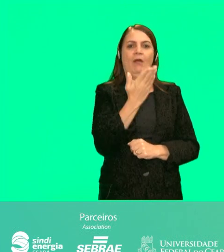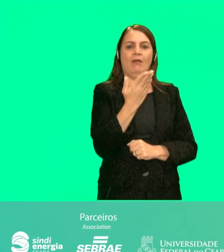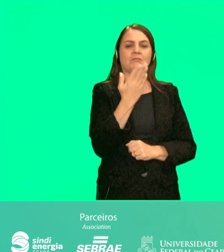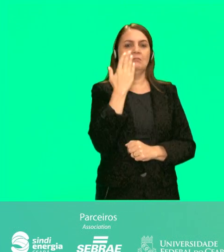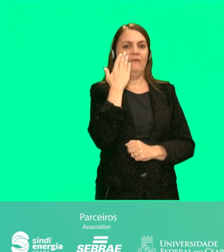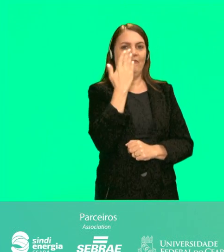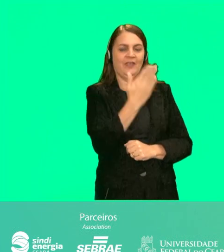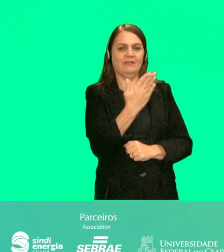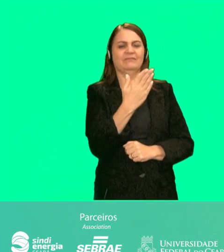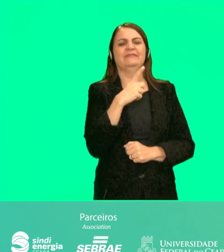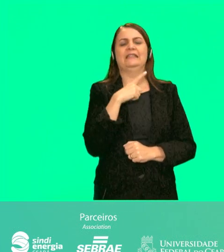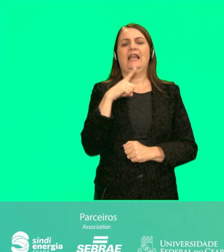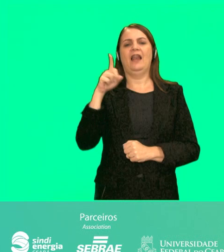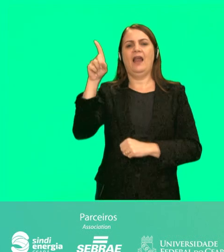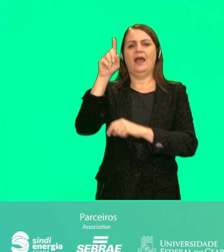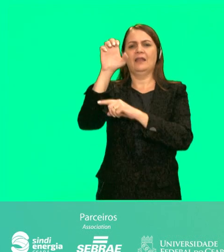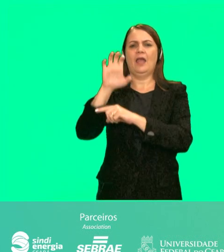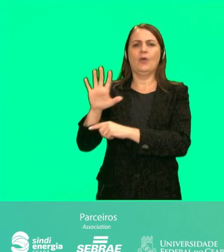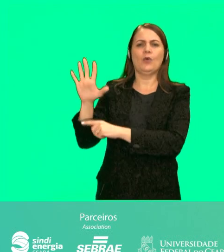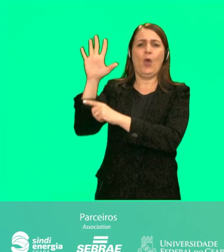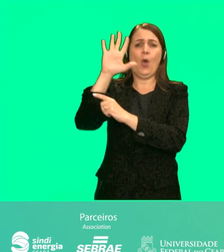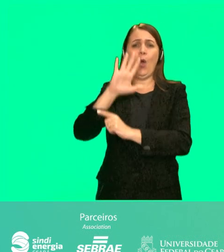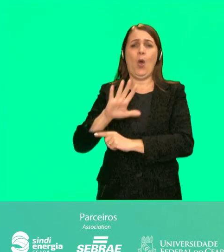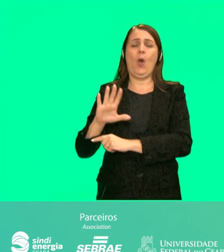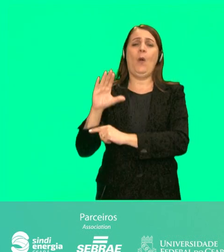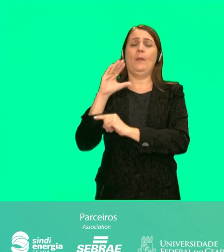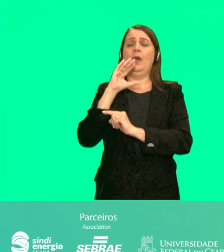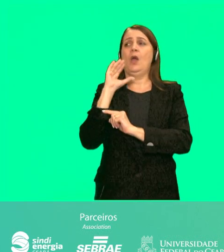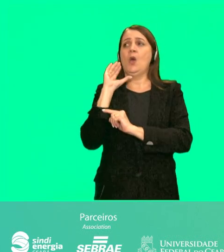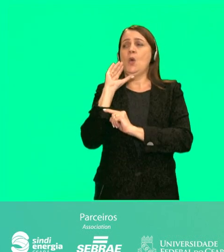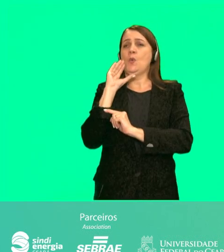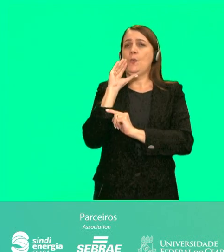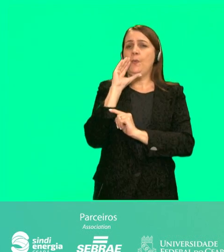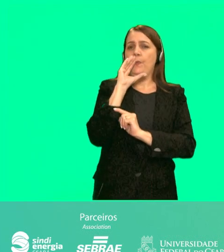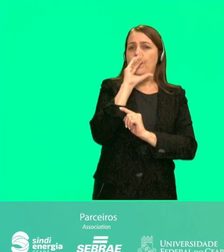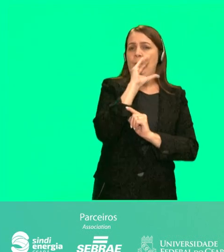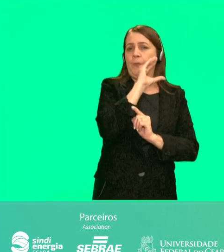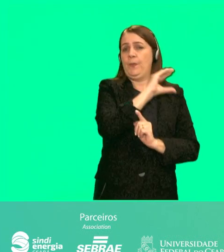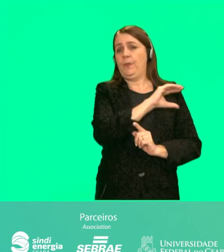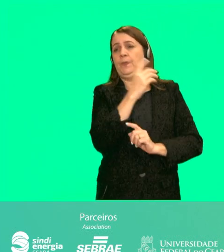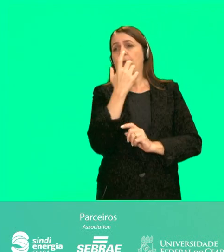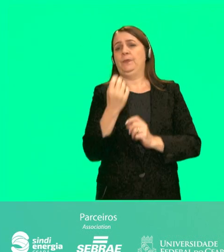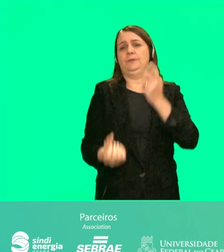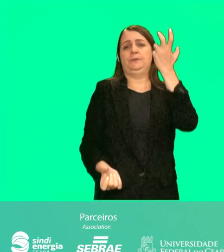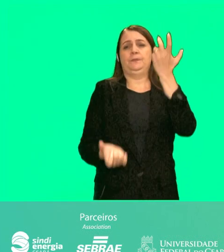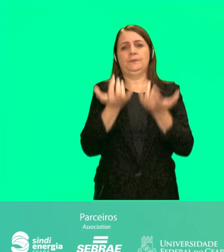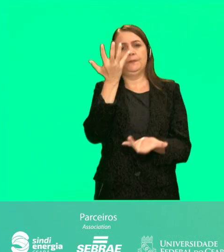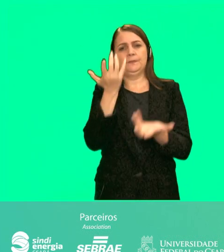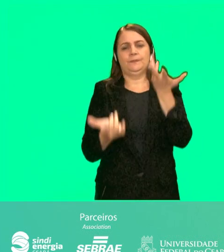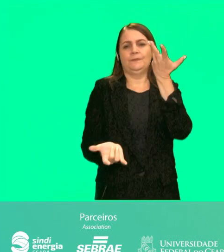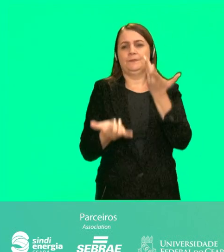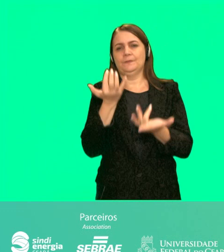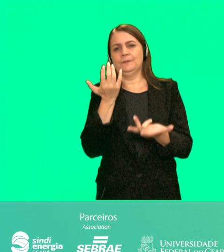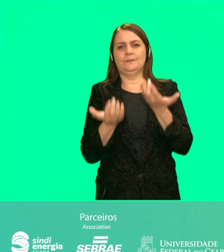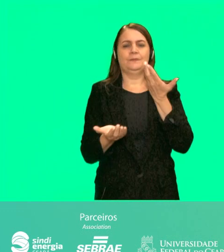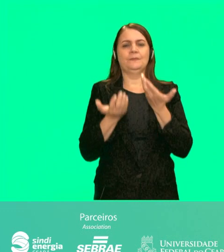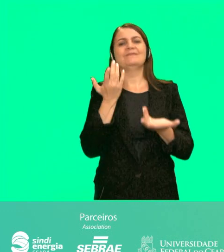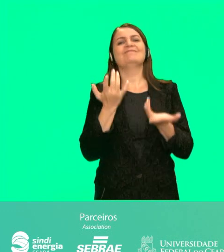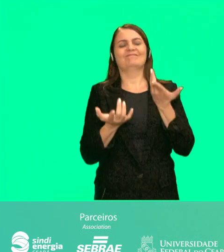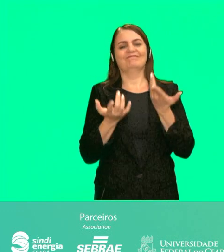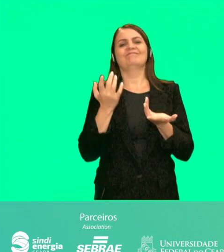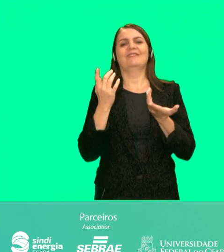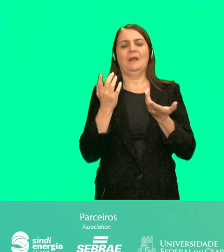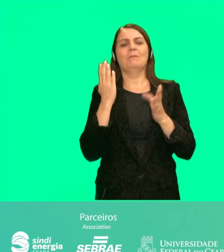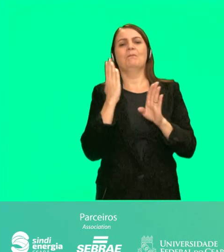This month, we have seen heat waves, intense heat waves, and wildfires in Europe that are